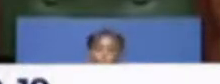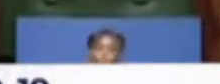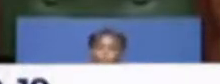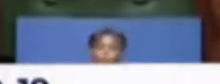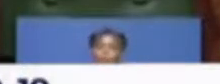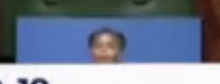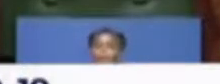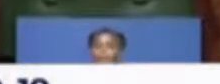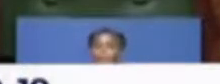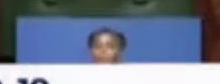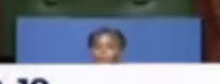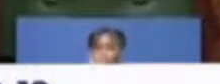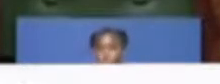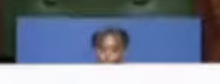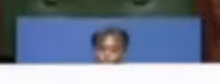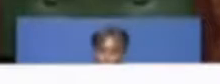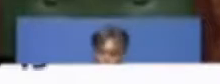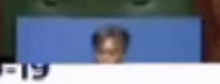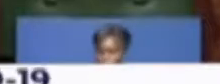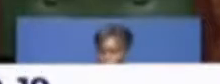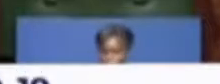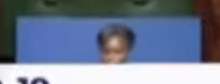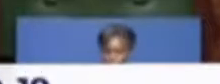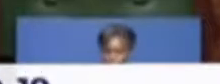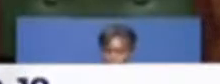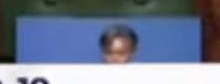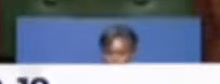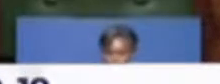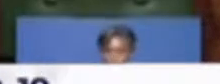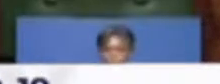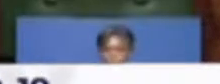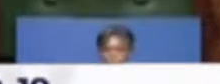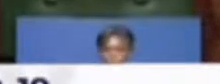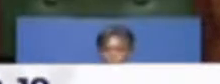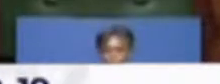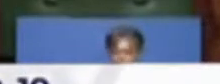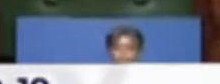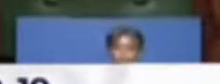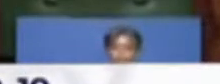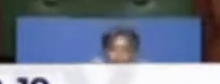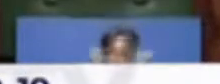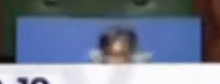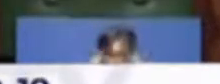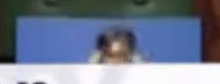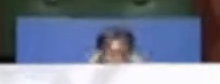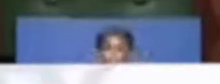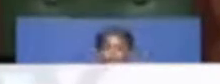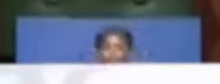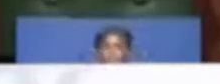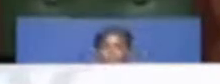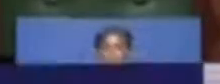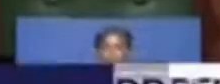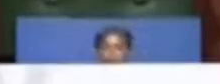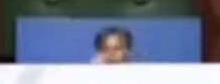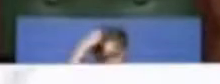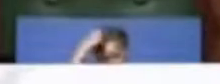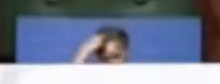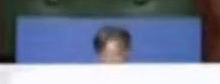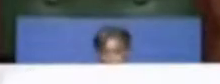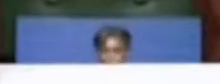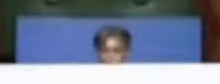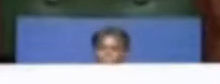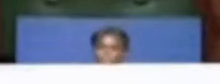recently commissioned a trauma and counseling center in Manda in Lamu County, and we shall